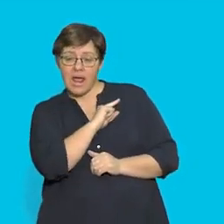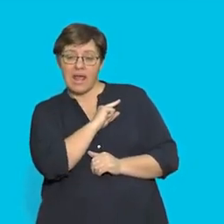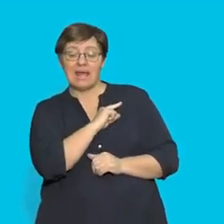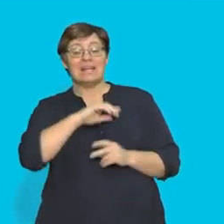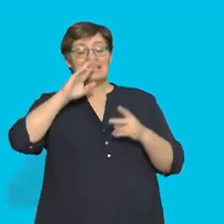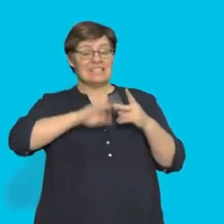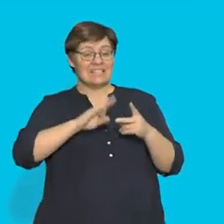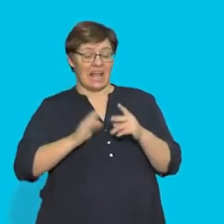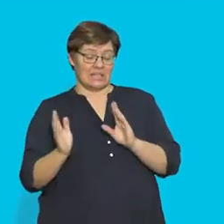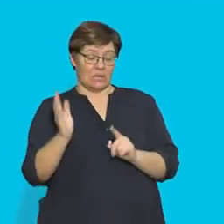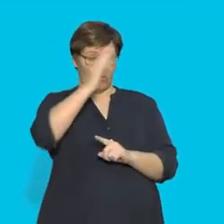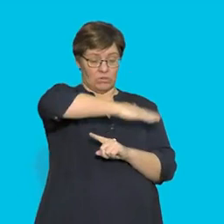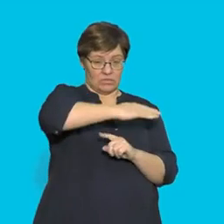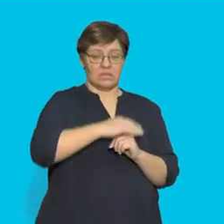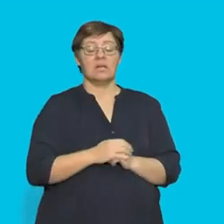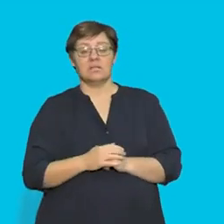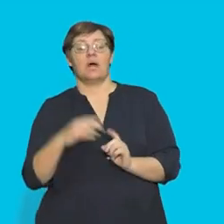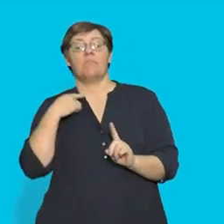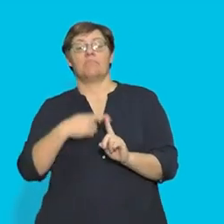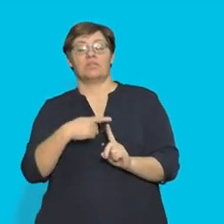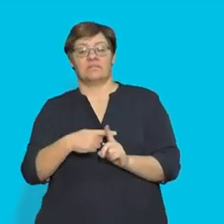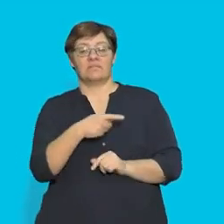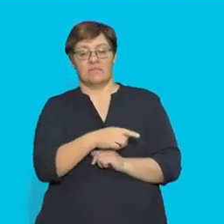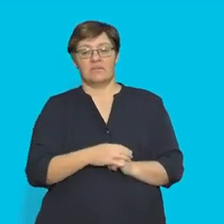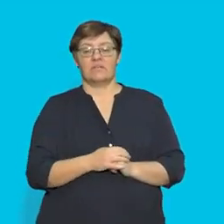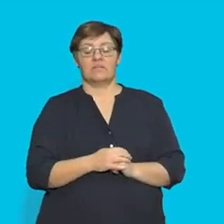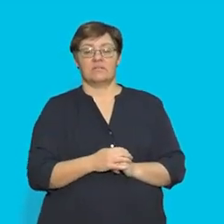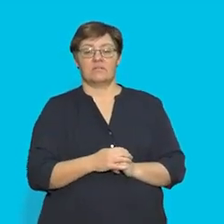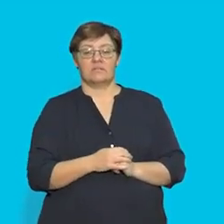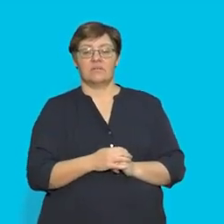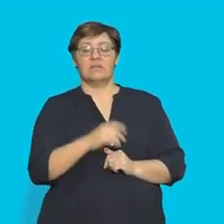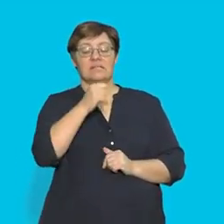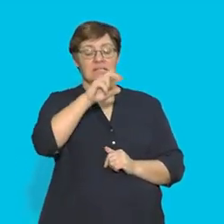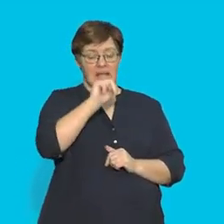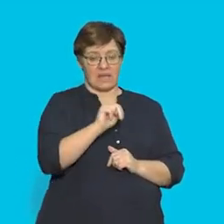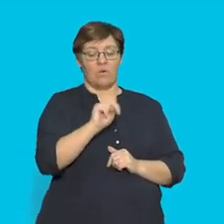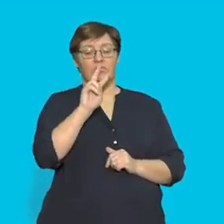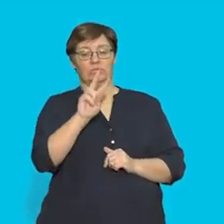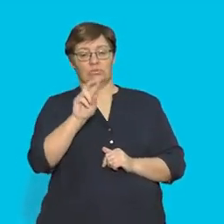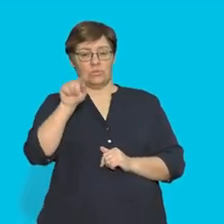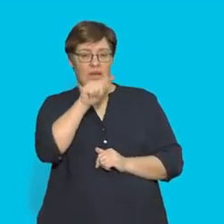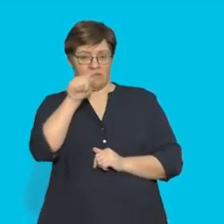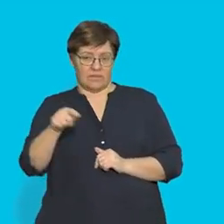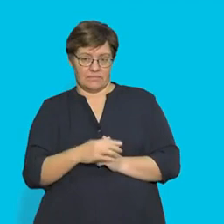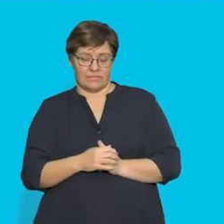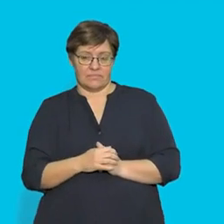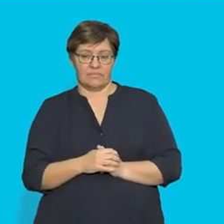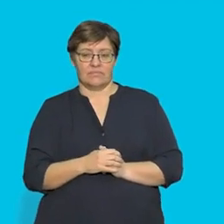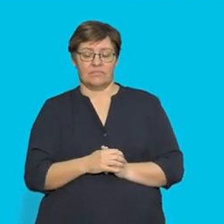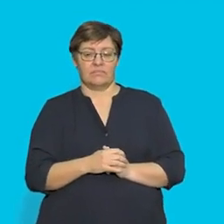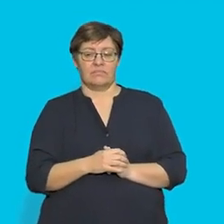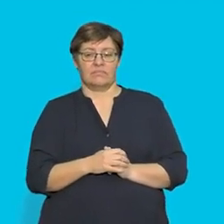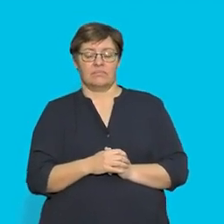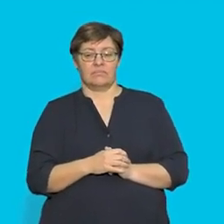remember, because this is second quadrant, sine is positive, so it's just going to equal to sine of 2 alpha. Okay,